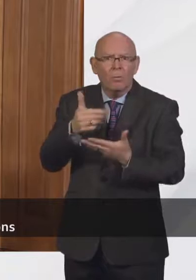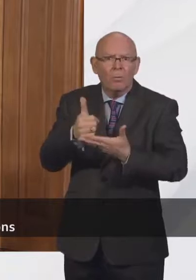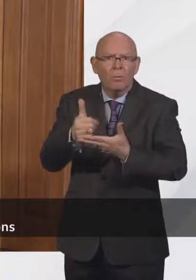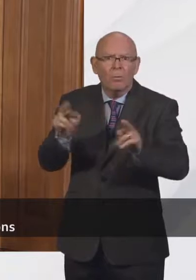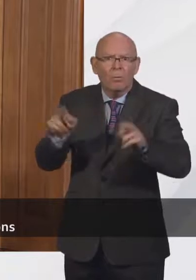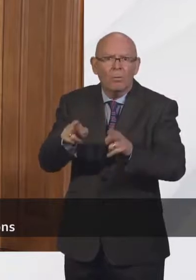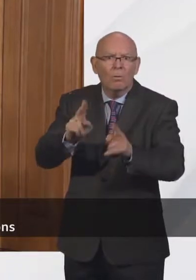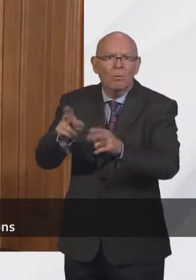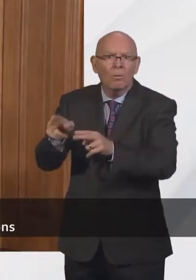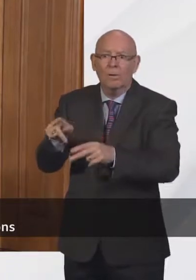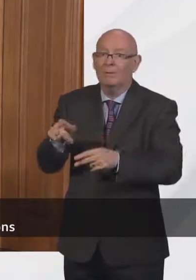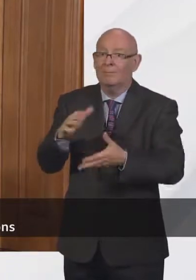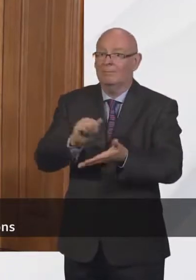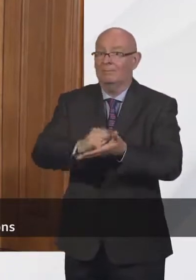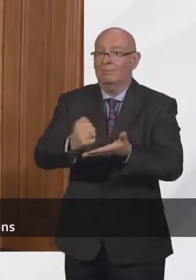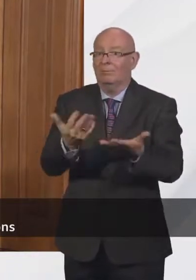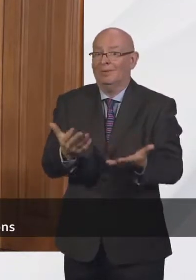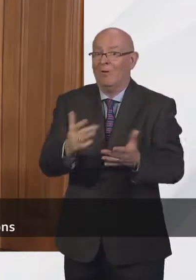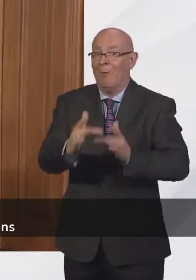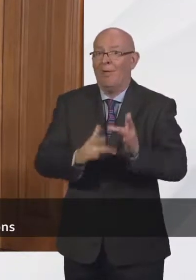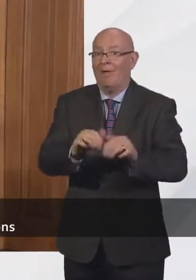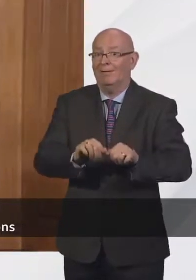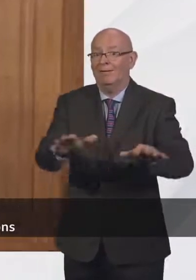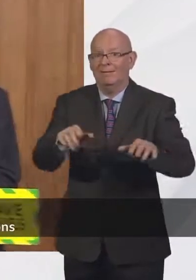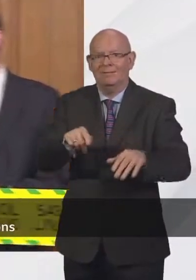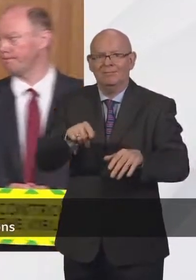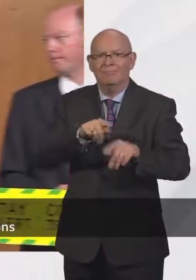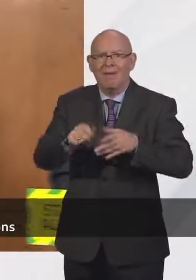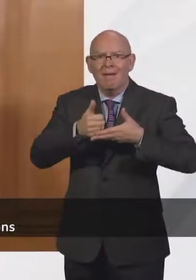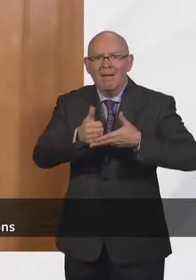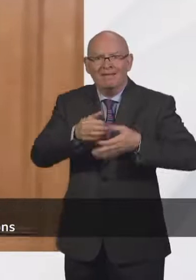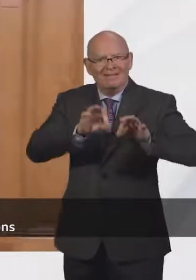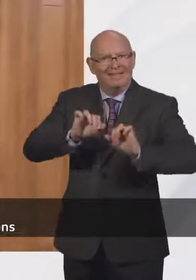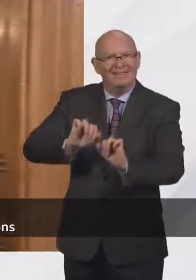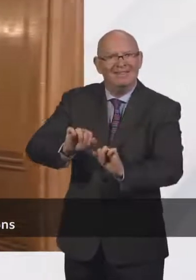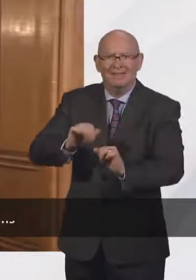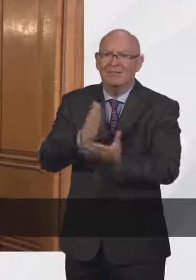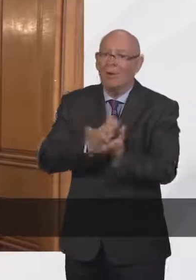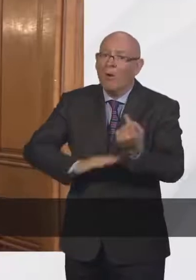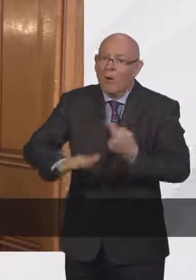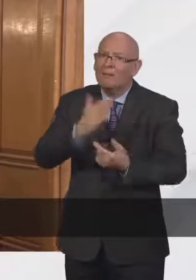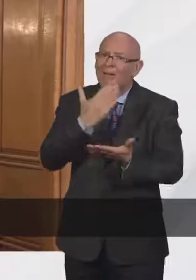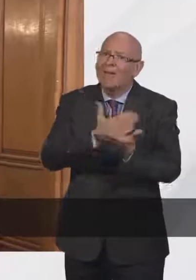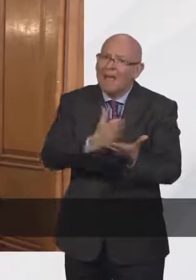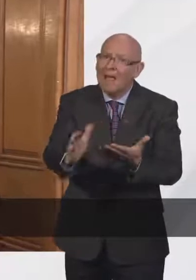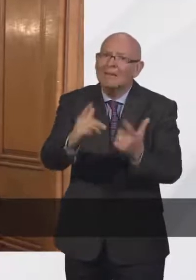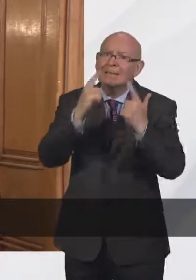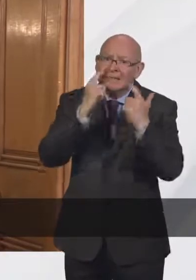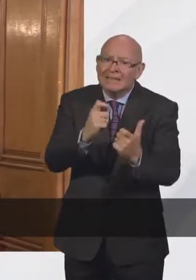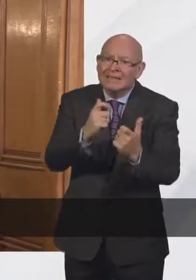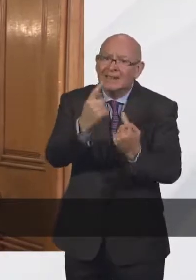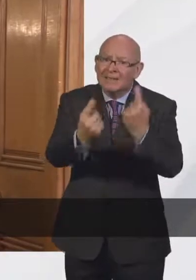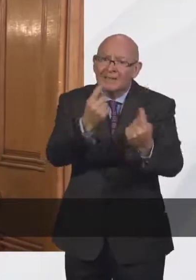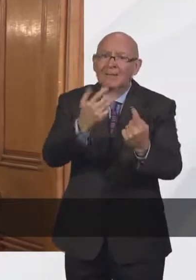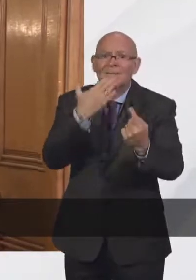where transmission starts to rise again. Thank you very much. Thanks very much, Chris, and thanks, Patrick. Let's go to questions. Actually, before we